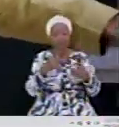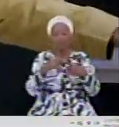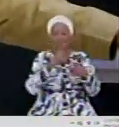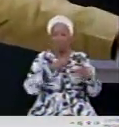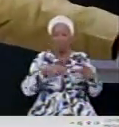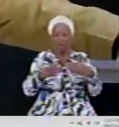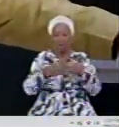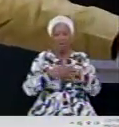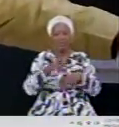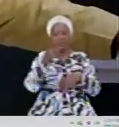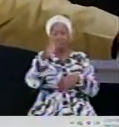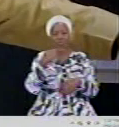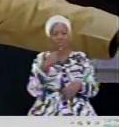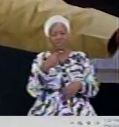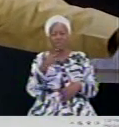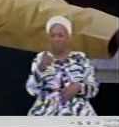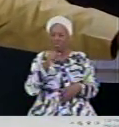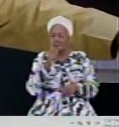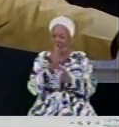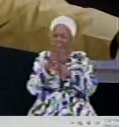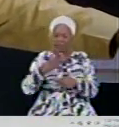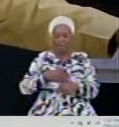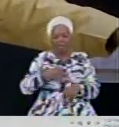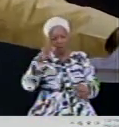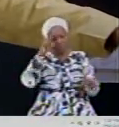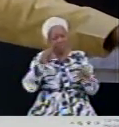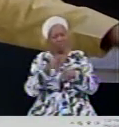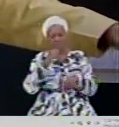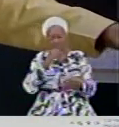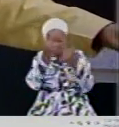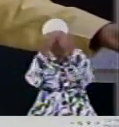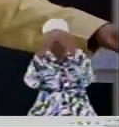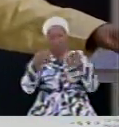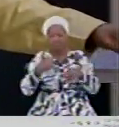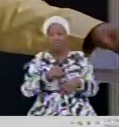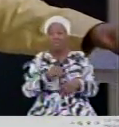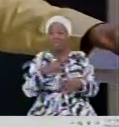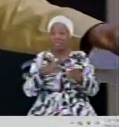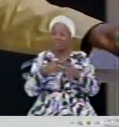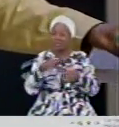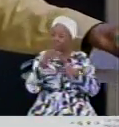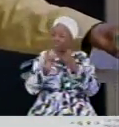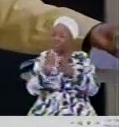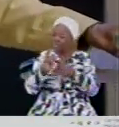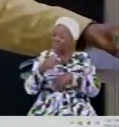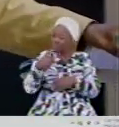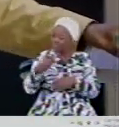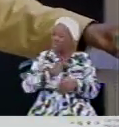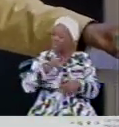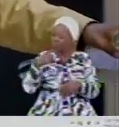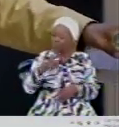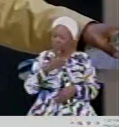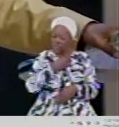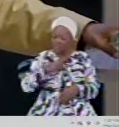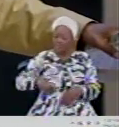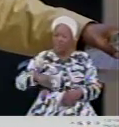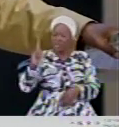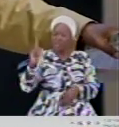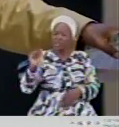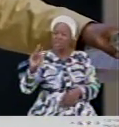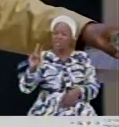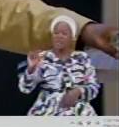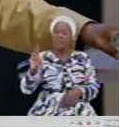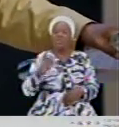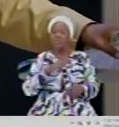keeping my covenant, you're not obeying me, this is what I said I will do. I told David, if your children will